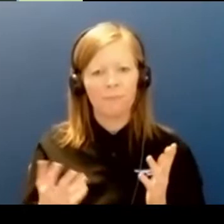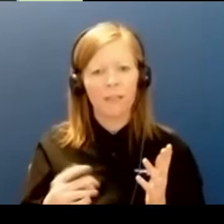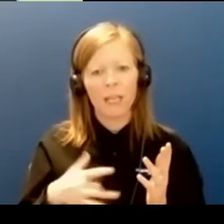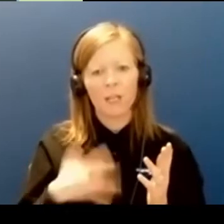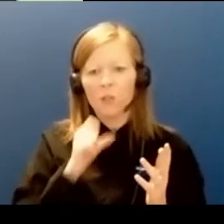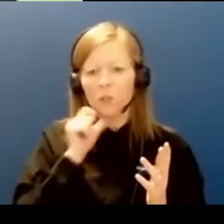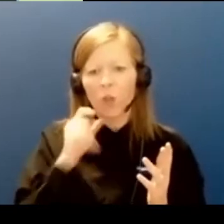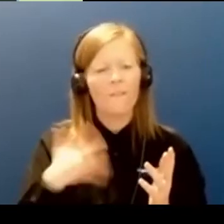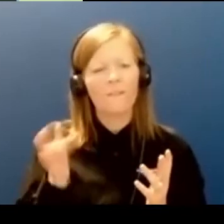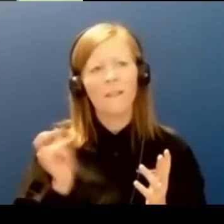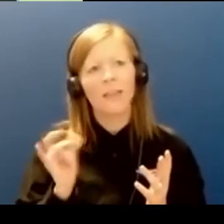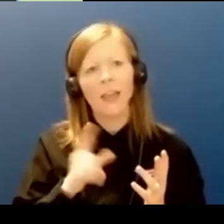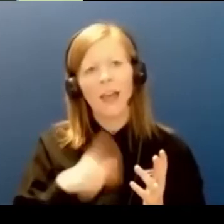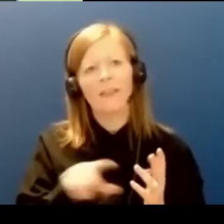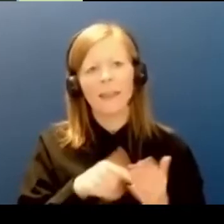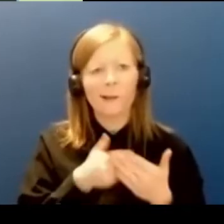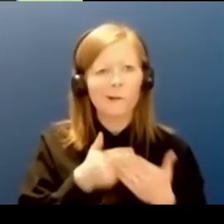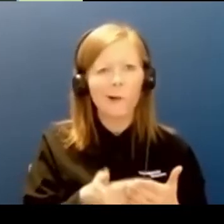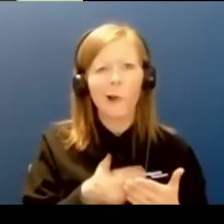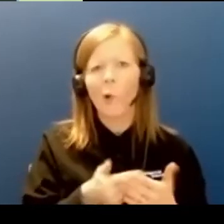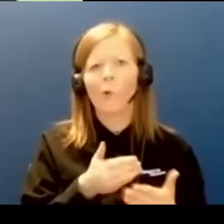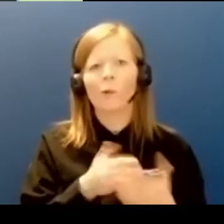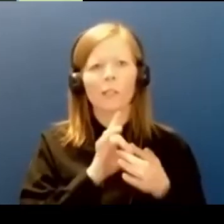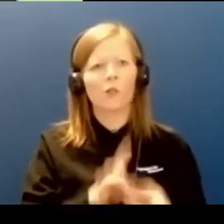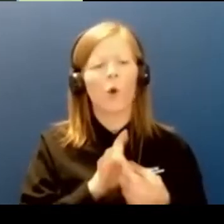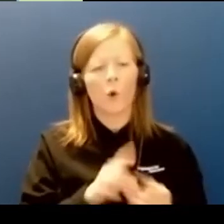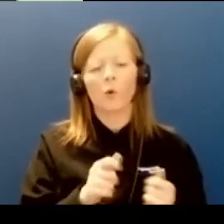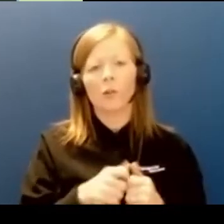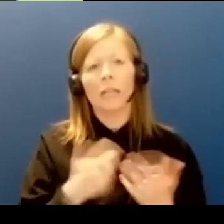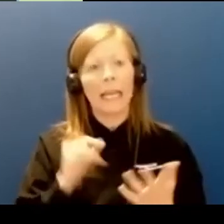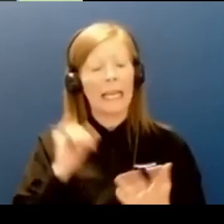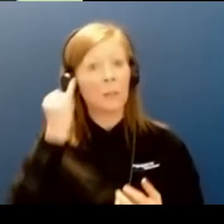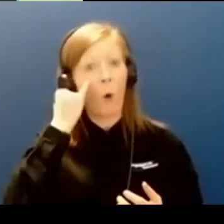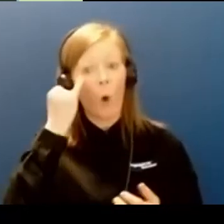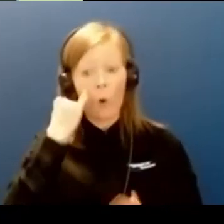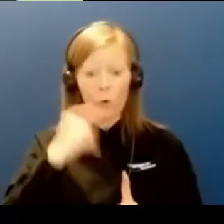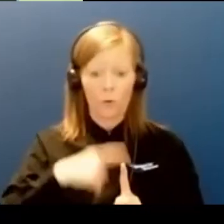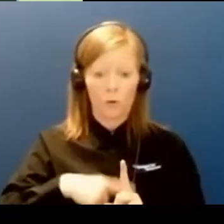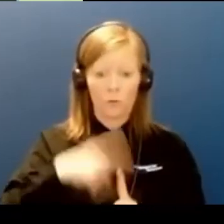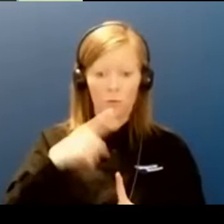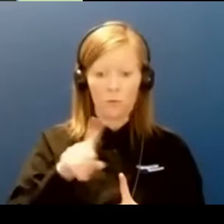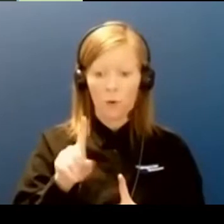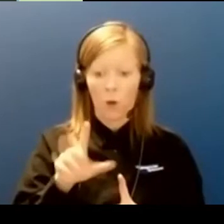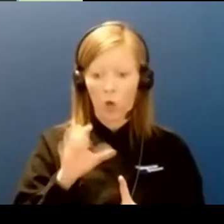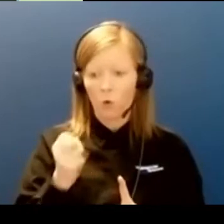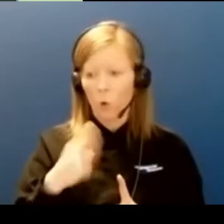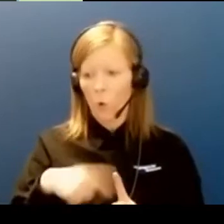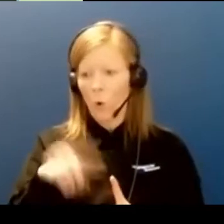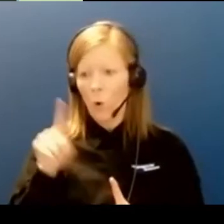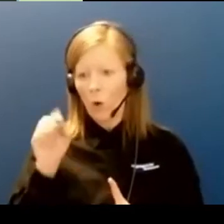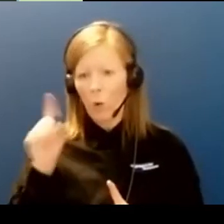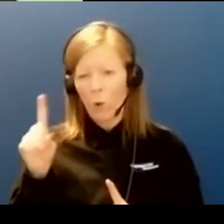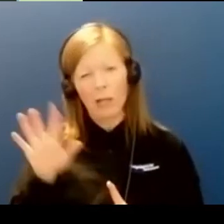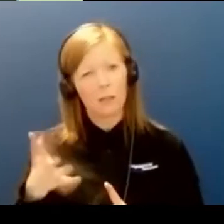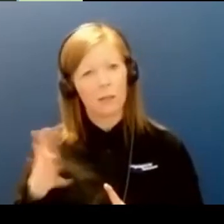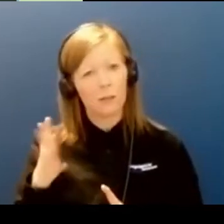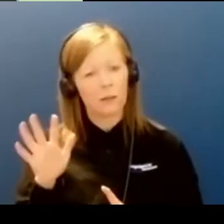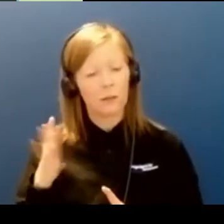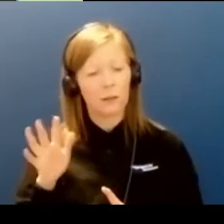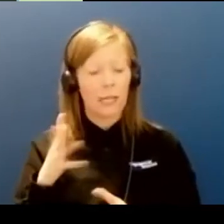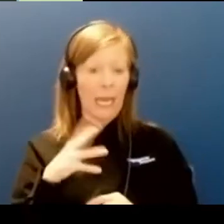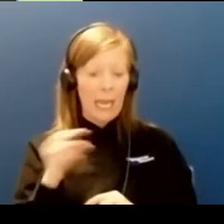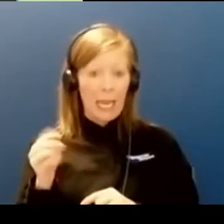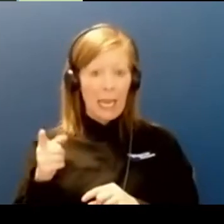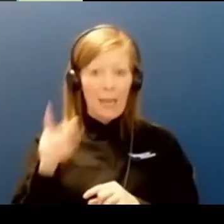with teething. So if a child has a fever, I would say above 100 or 101, and if